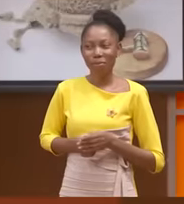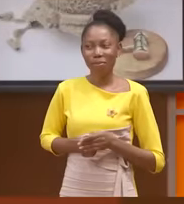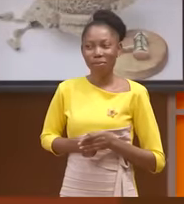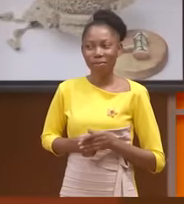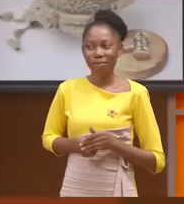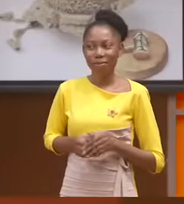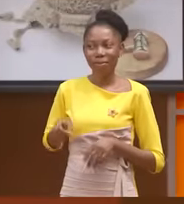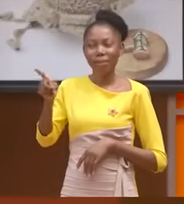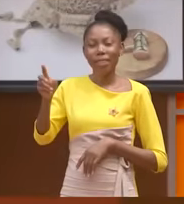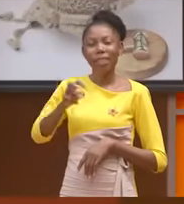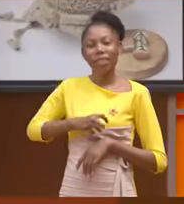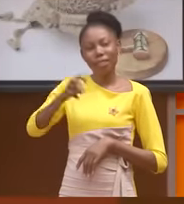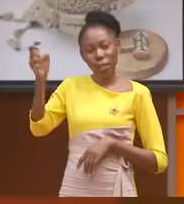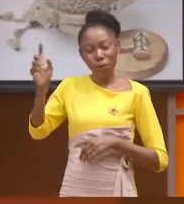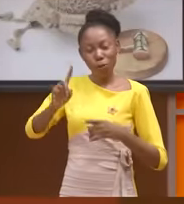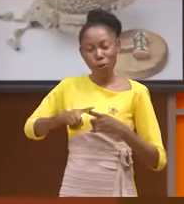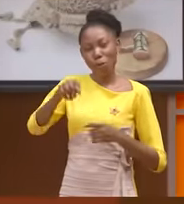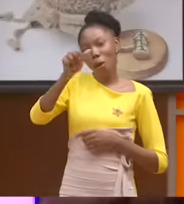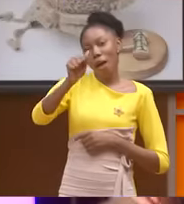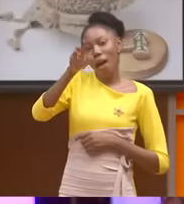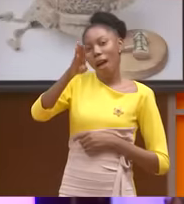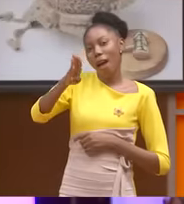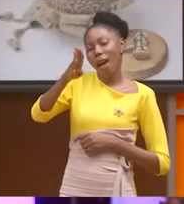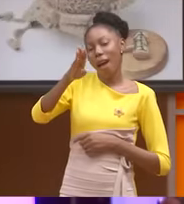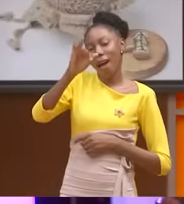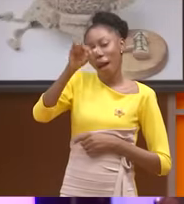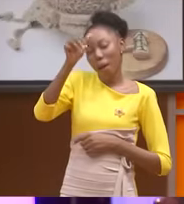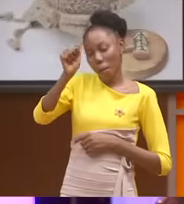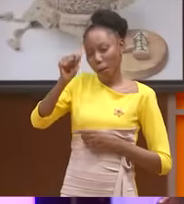I traveled to Aba to visit my children, unannounced.